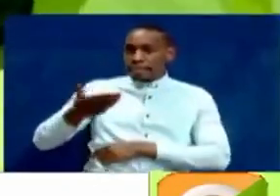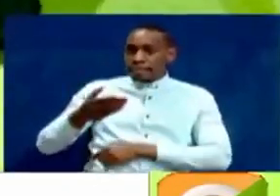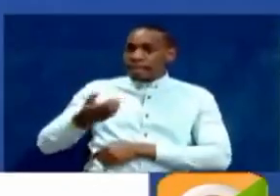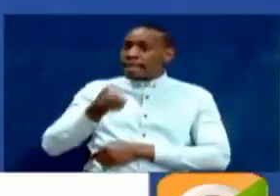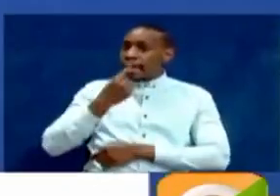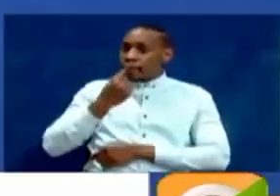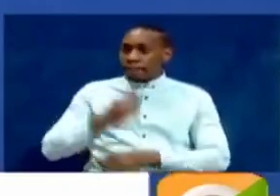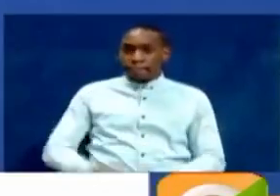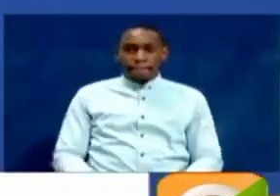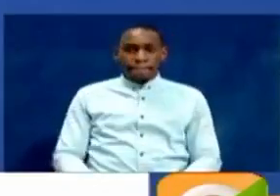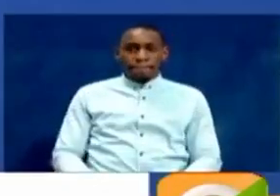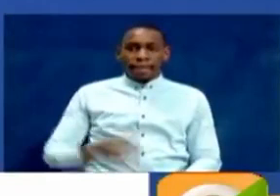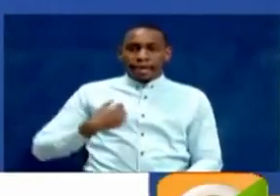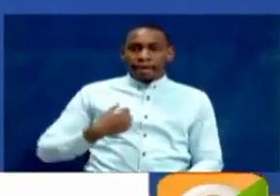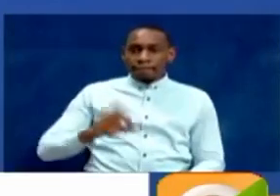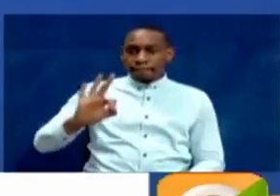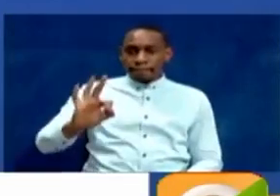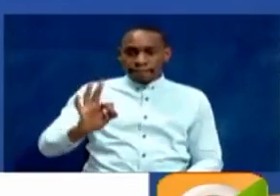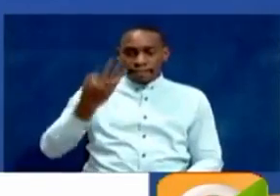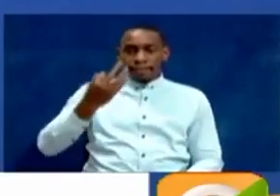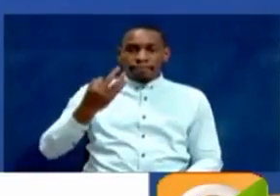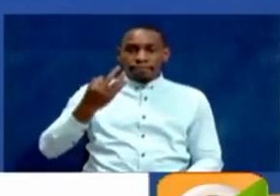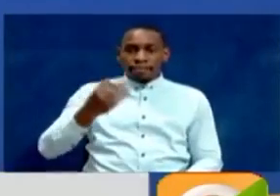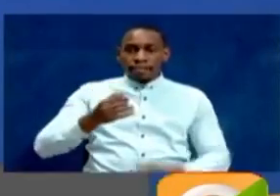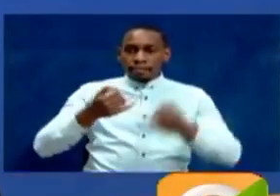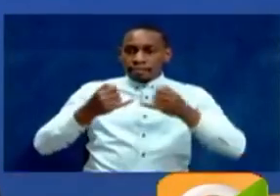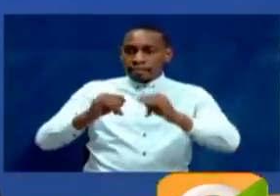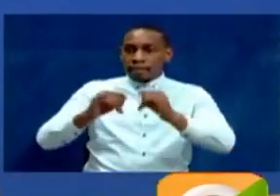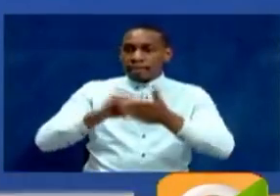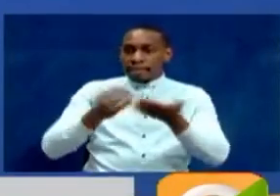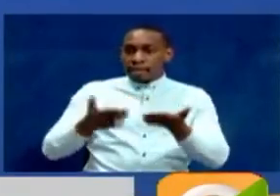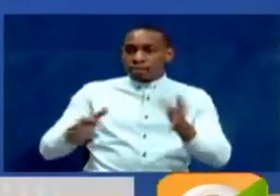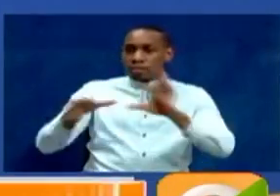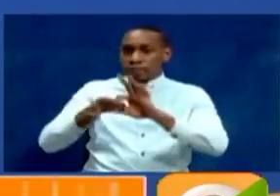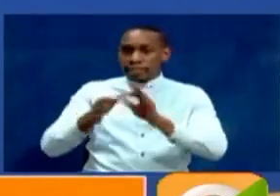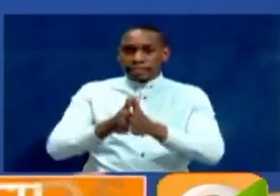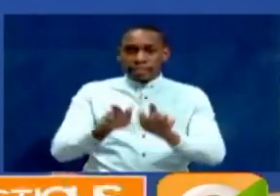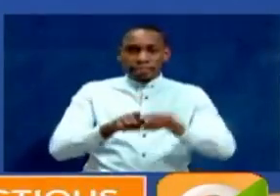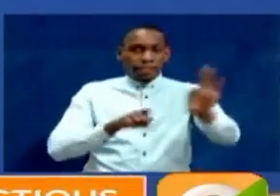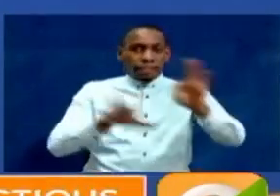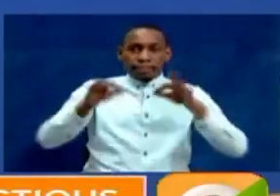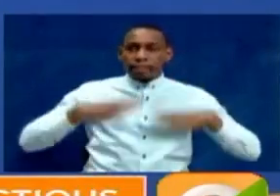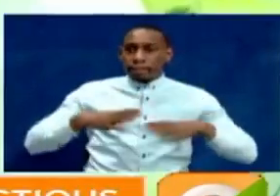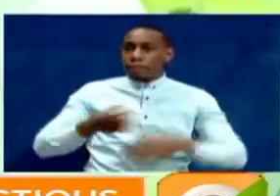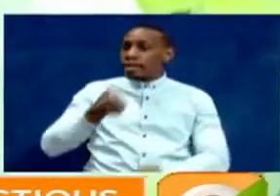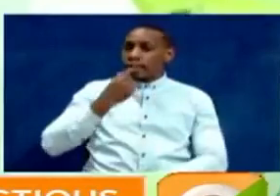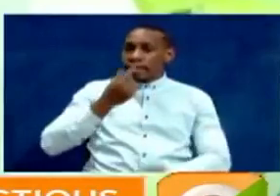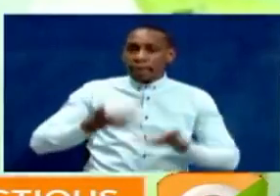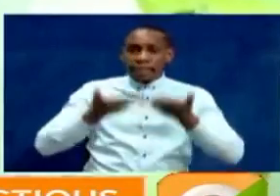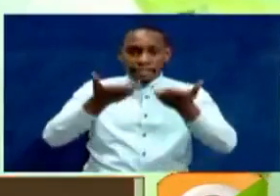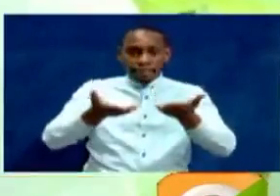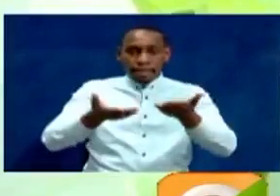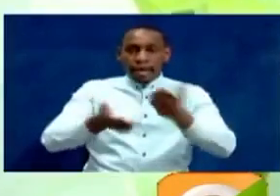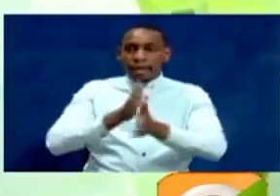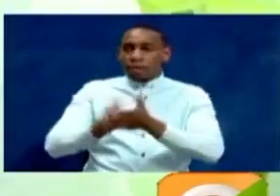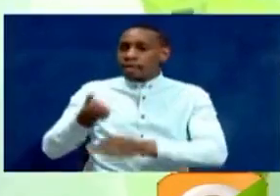the vaccine. They're in a phase 3 clinical trial where they're now enrolling and randomizing people to receive the vaccine or